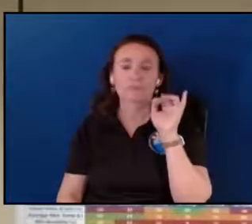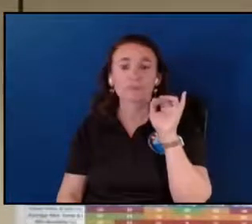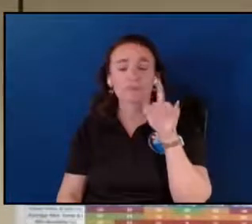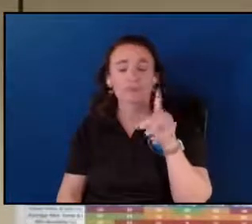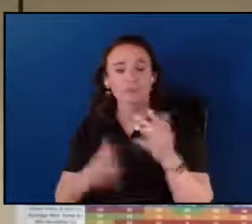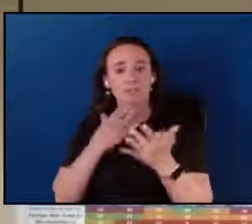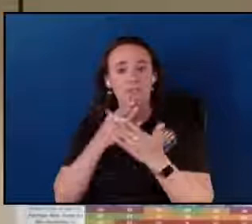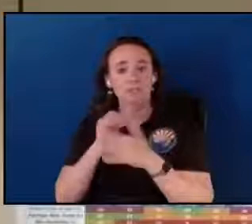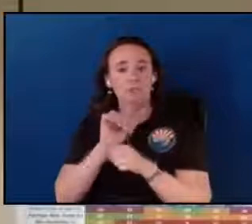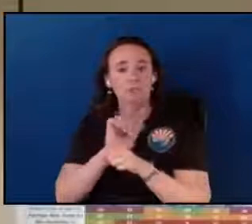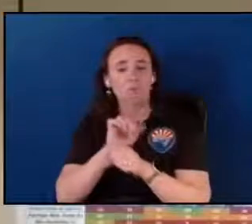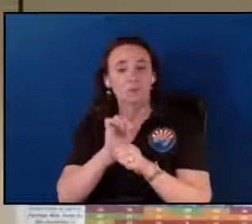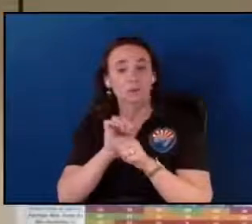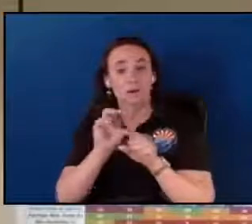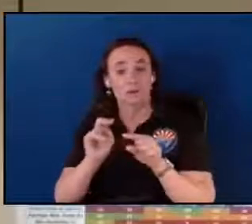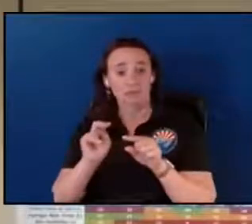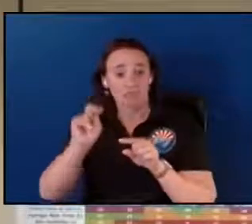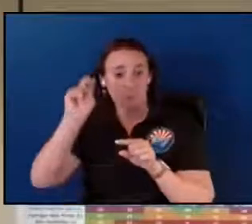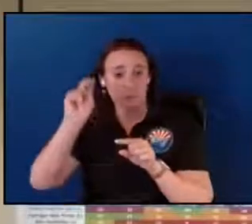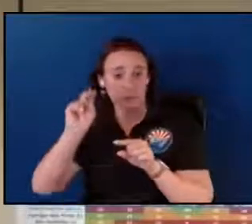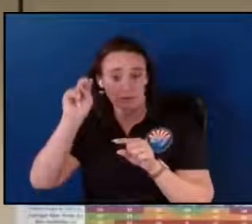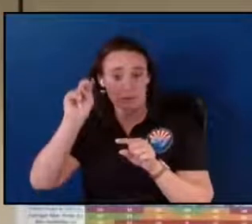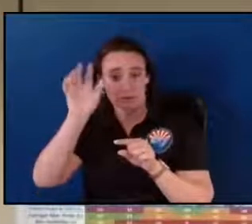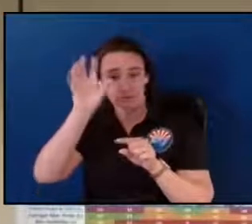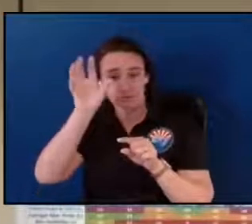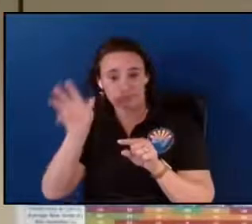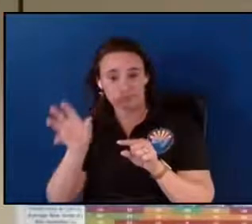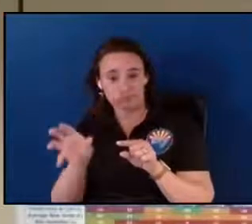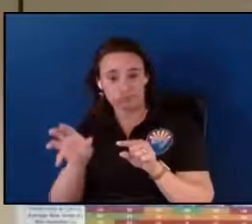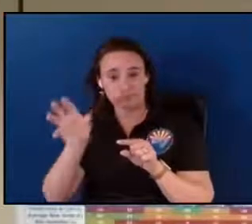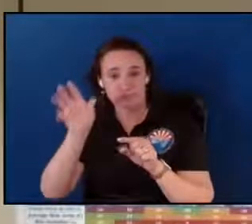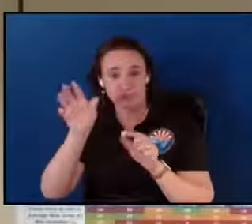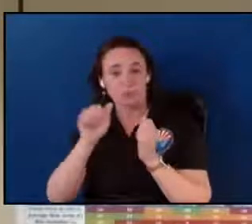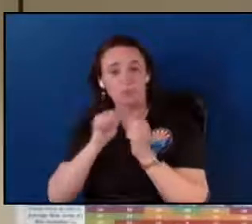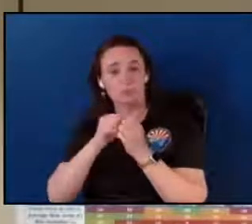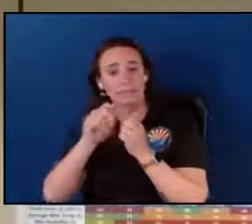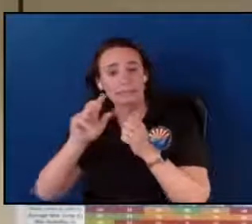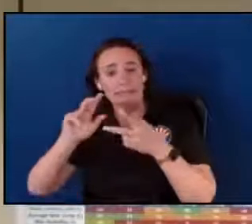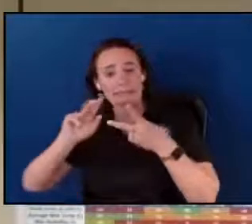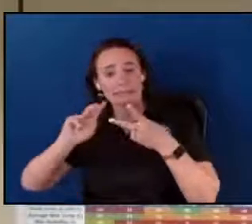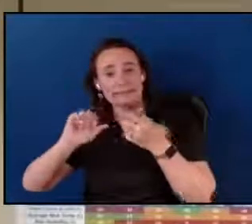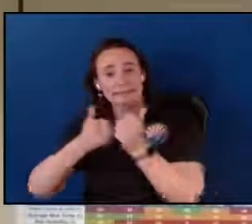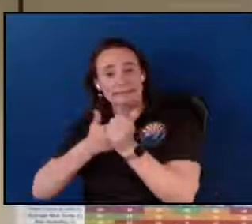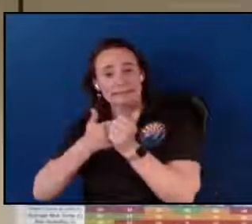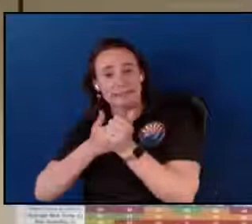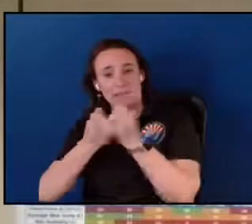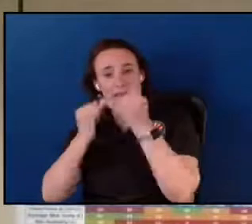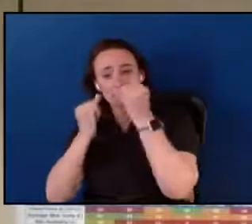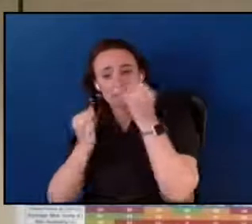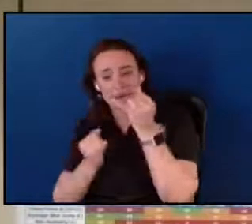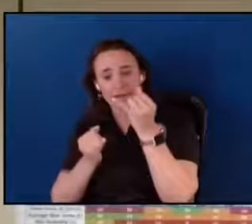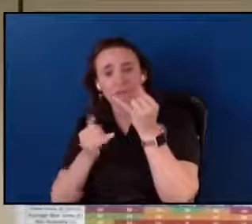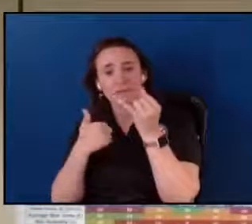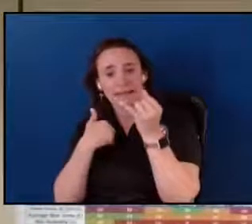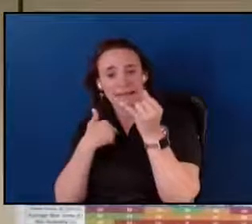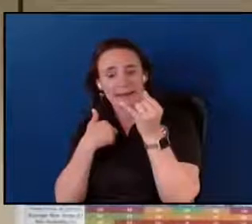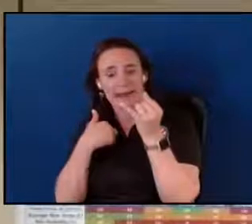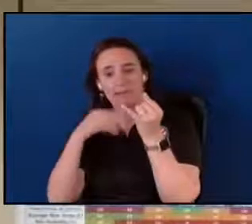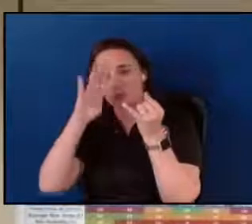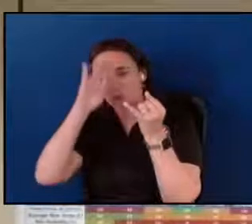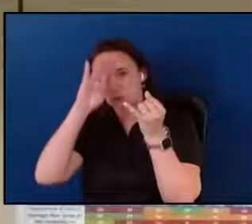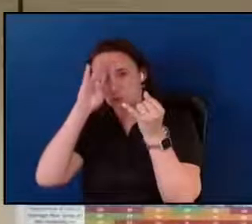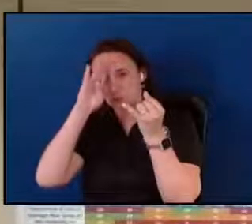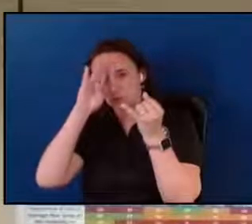on the north end with all the secondary lines that we have that the crews have been putting in the